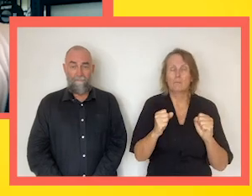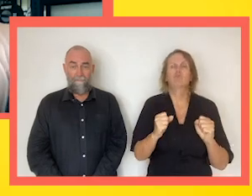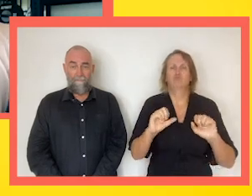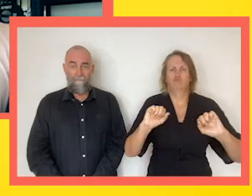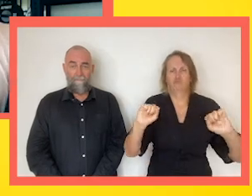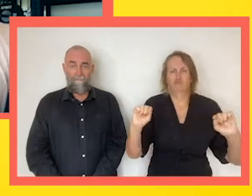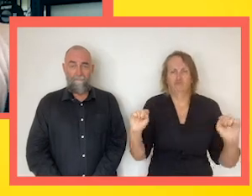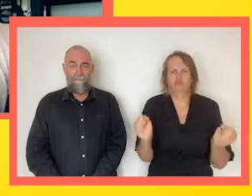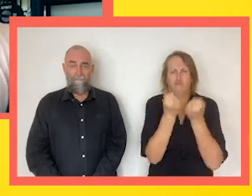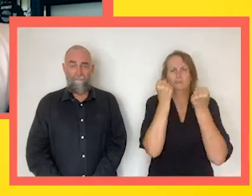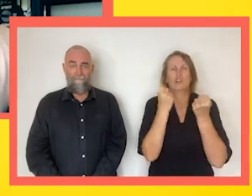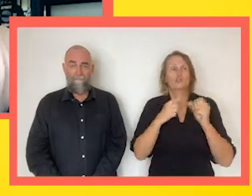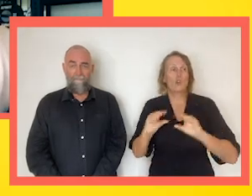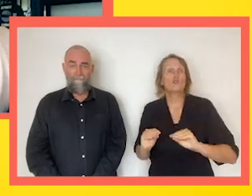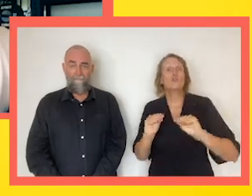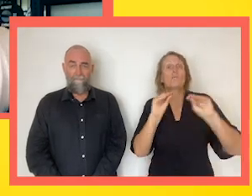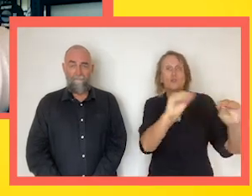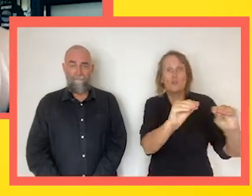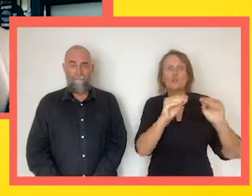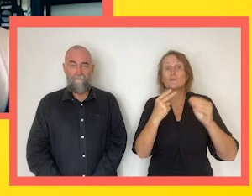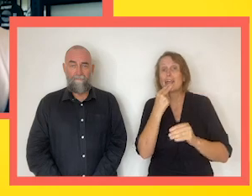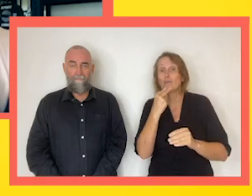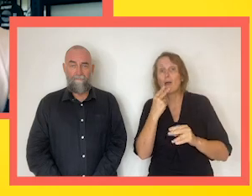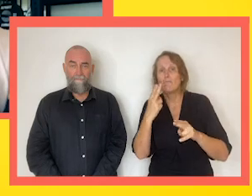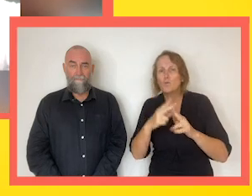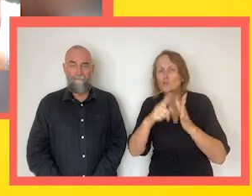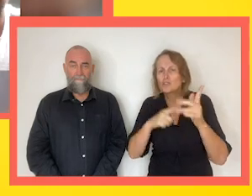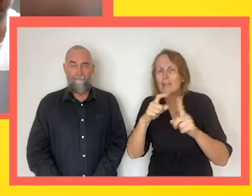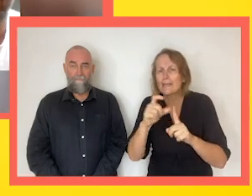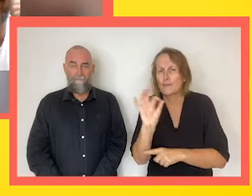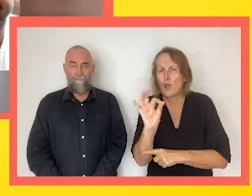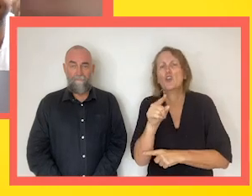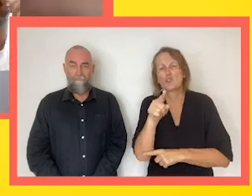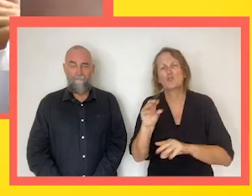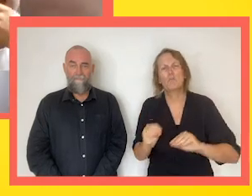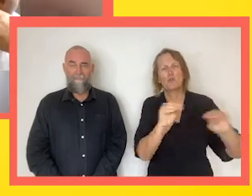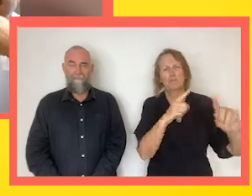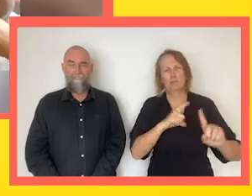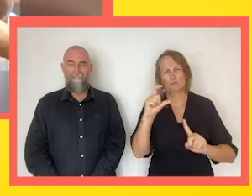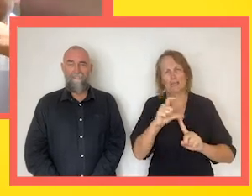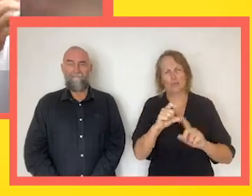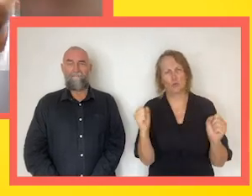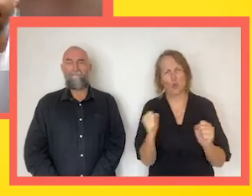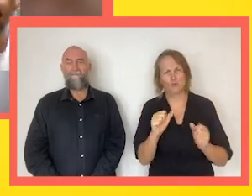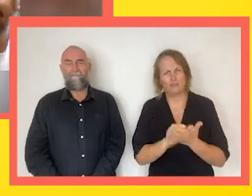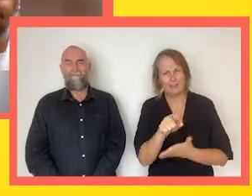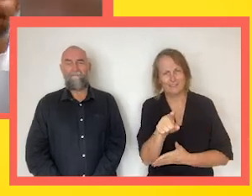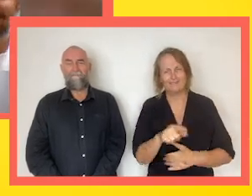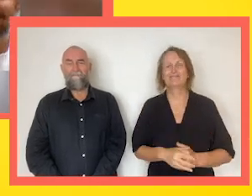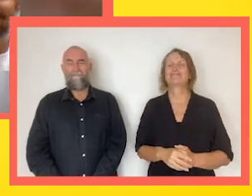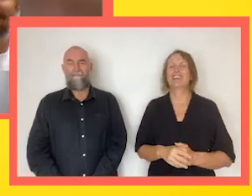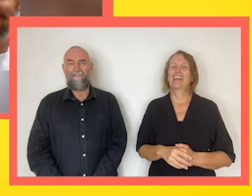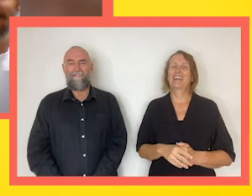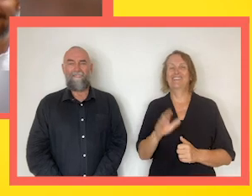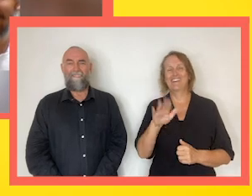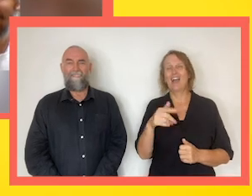So you're trying to make Jed feel good that you moved there for him, but you just wanted to get away from Canberra. Yeah, I was pretty excited because when I moved here was in winter,